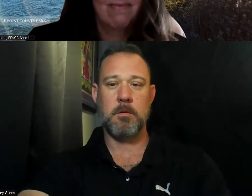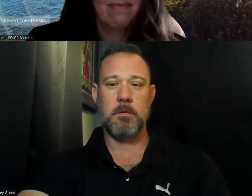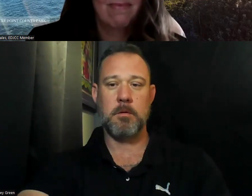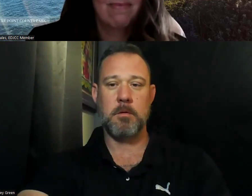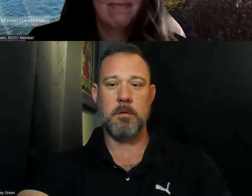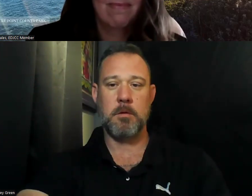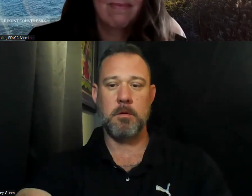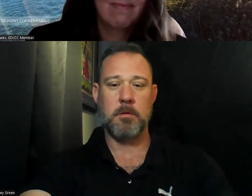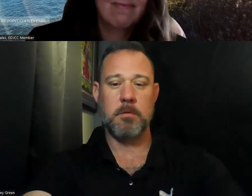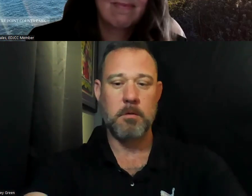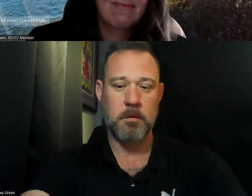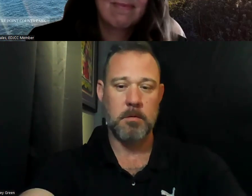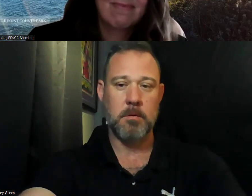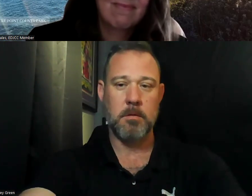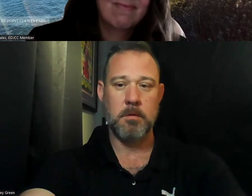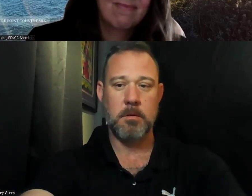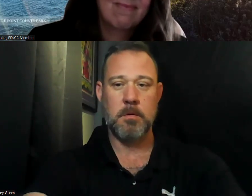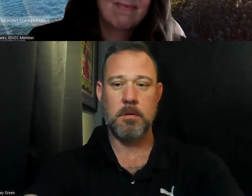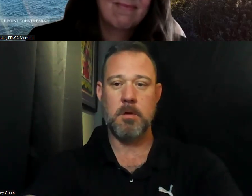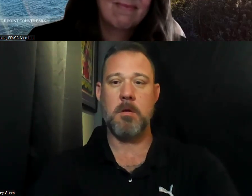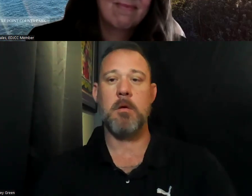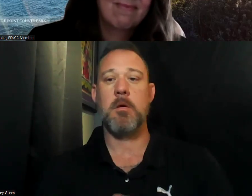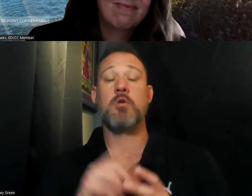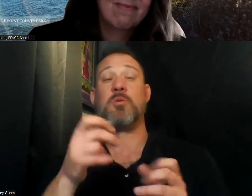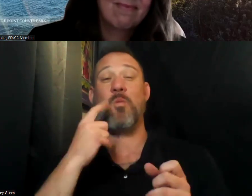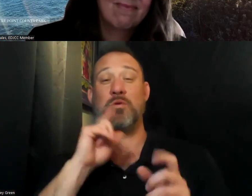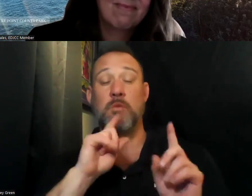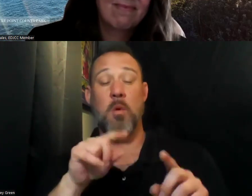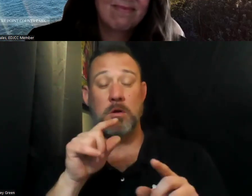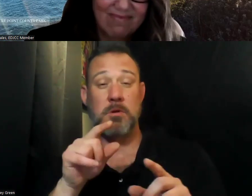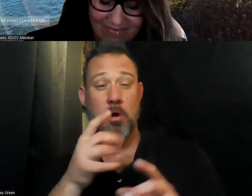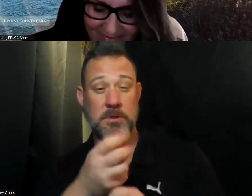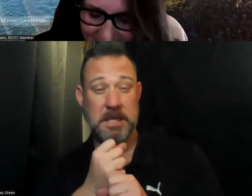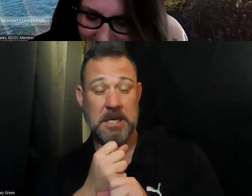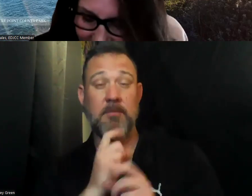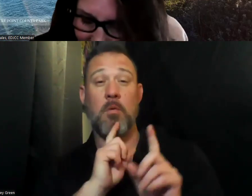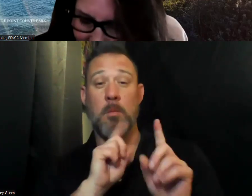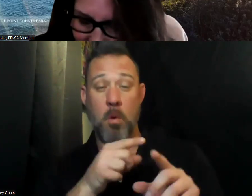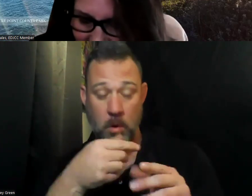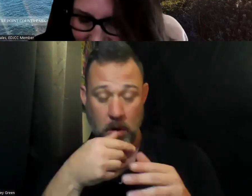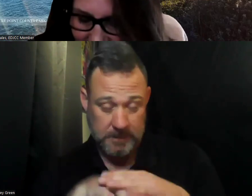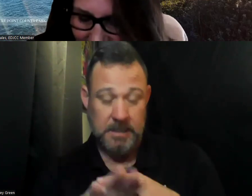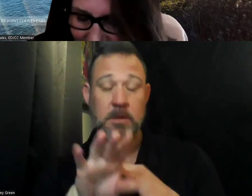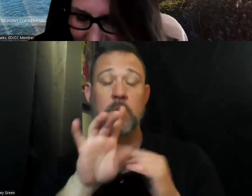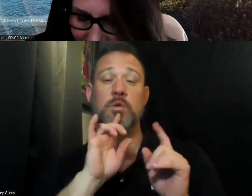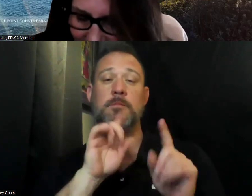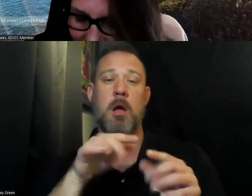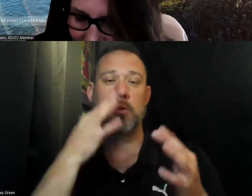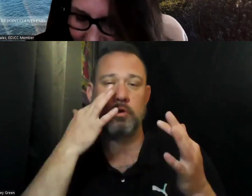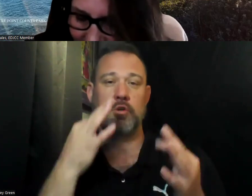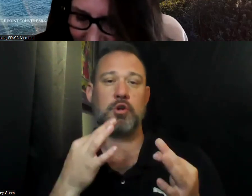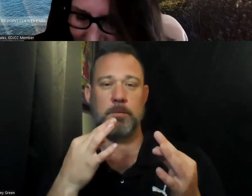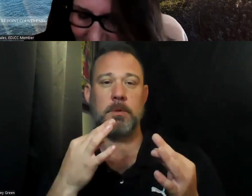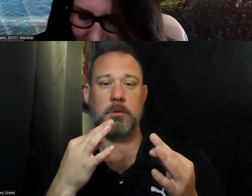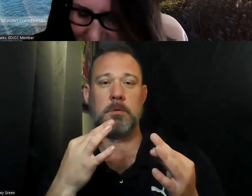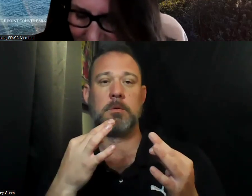reports are assessed and coordinated once they are received. Specifically, when a report comes in, responders need to determine the urgency of